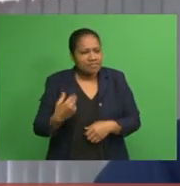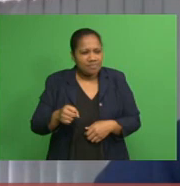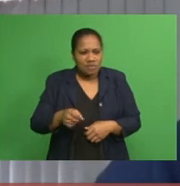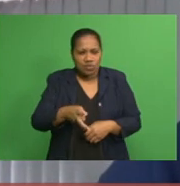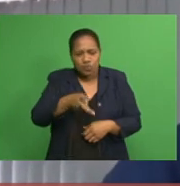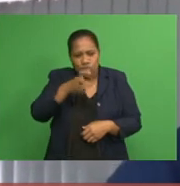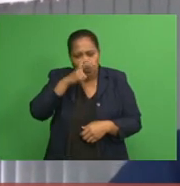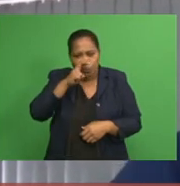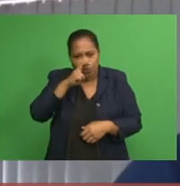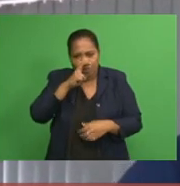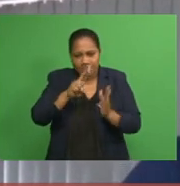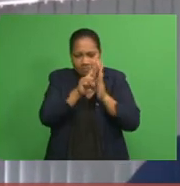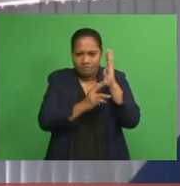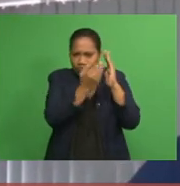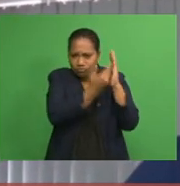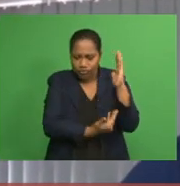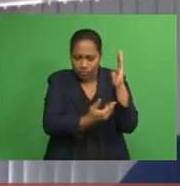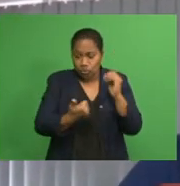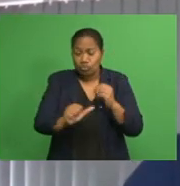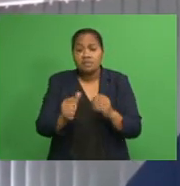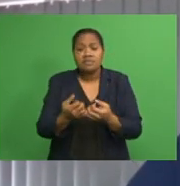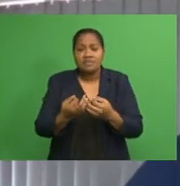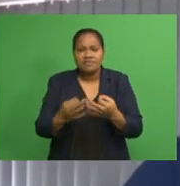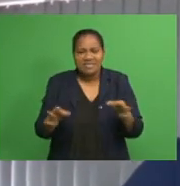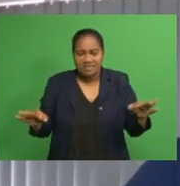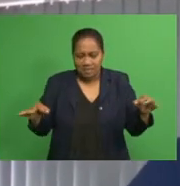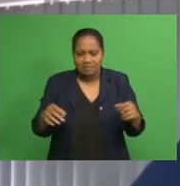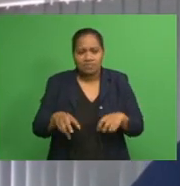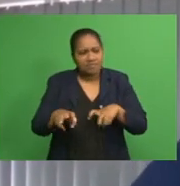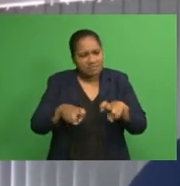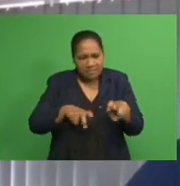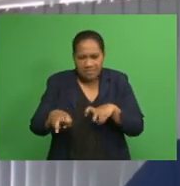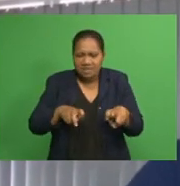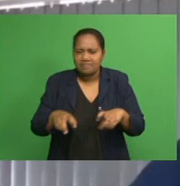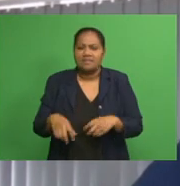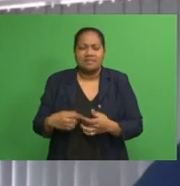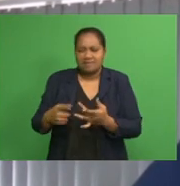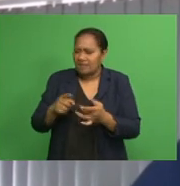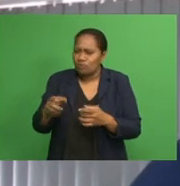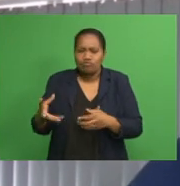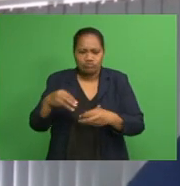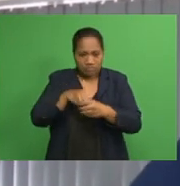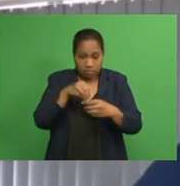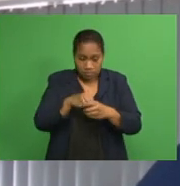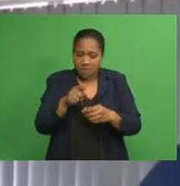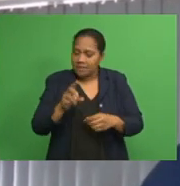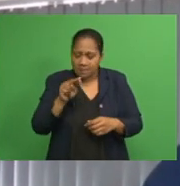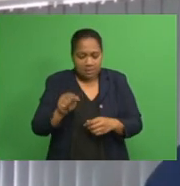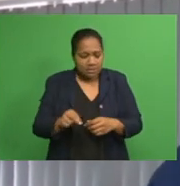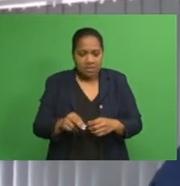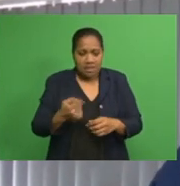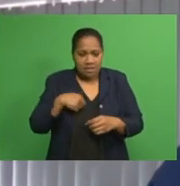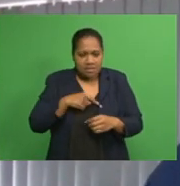use of facilities, how both spectators and athletes and technical officials go into the facilities. We talk